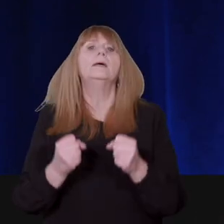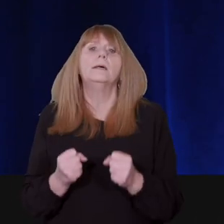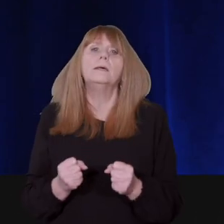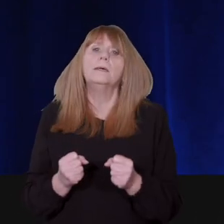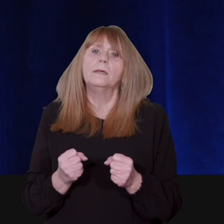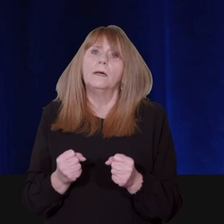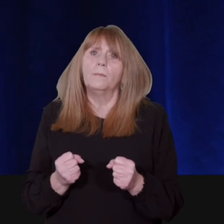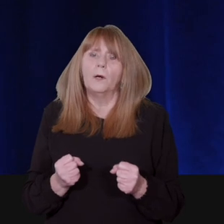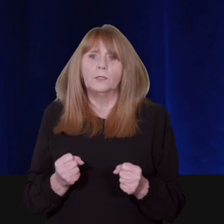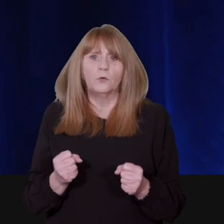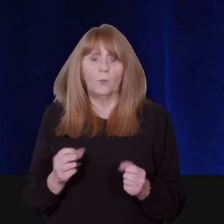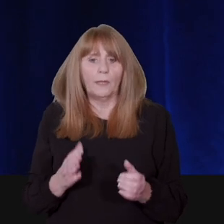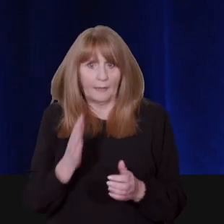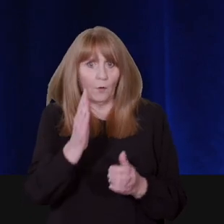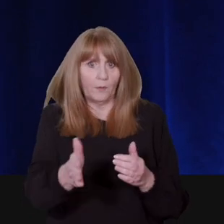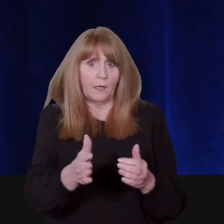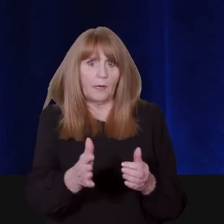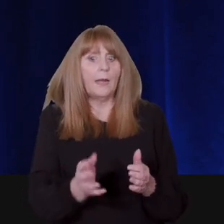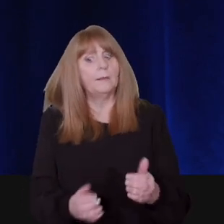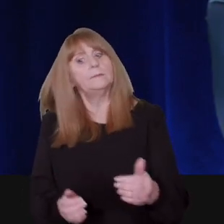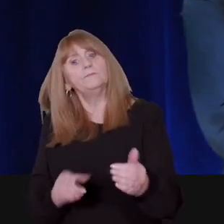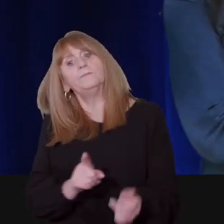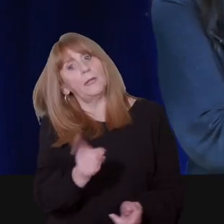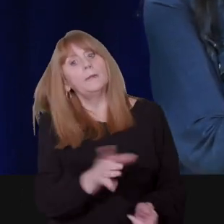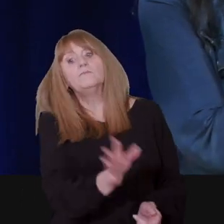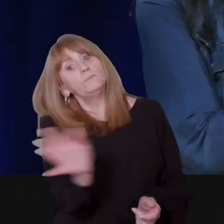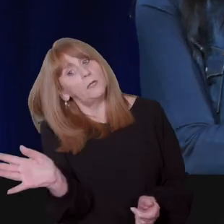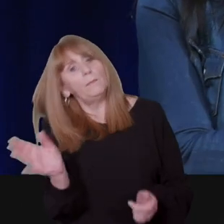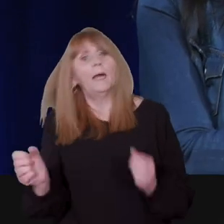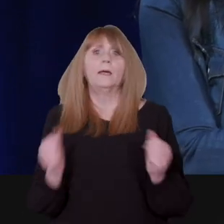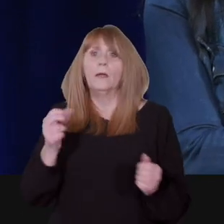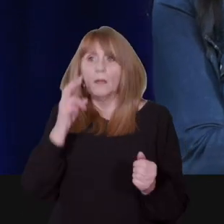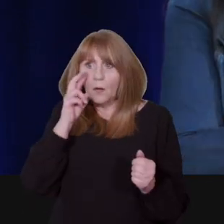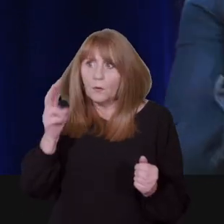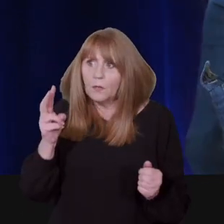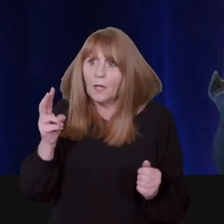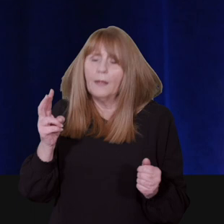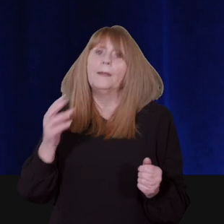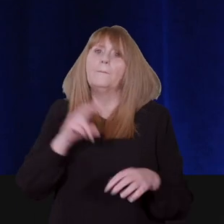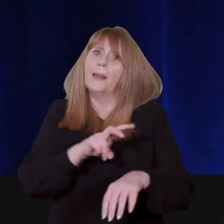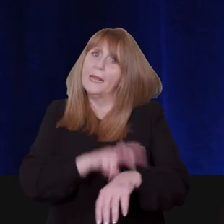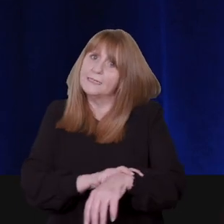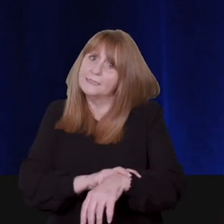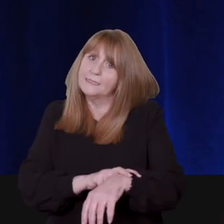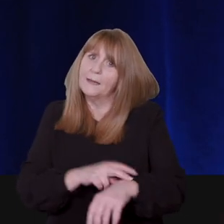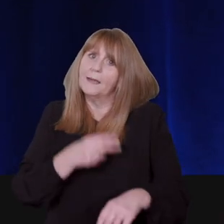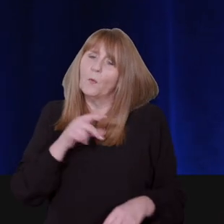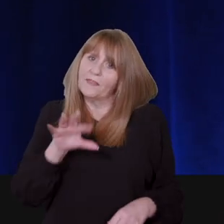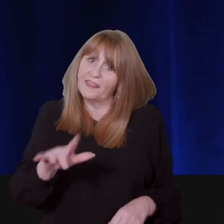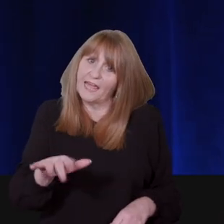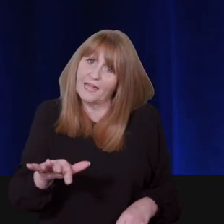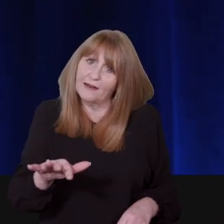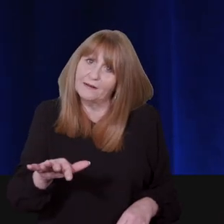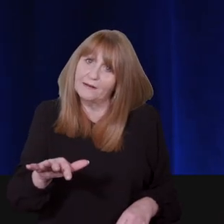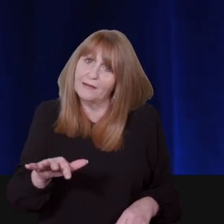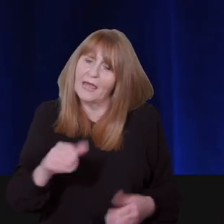the police was standing by his side and talking to him, holding his arm. And God just said, he's taken care